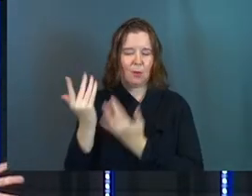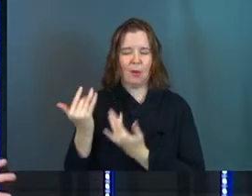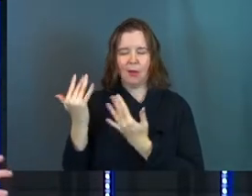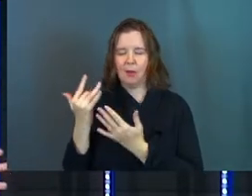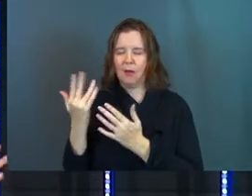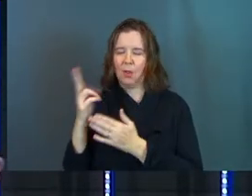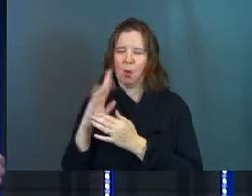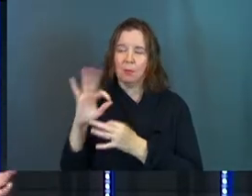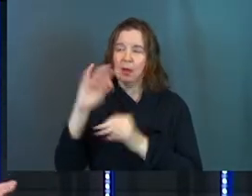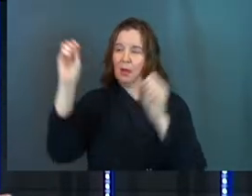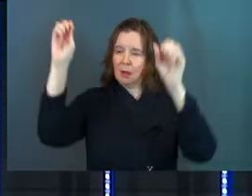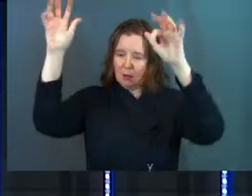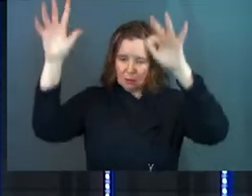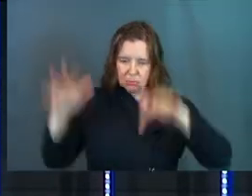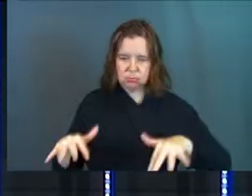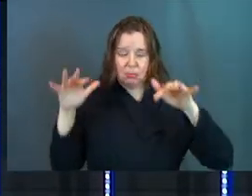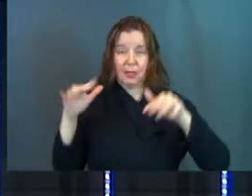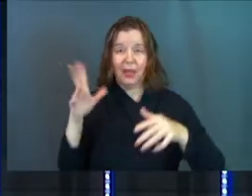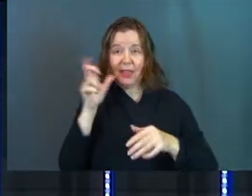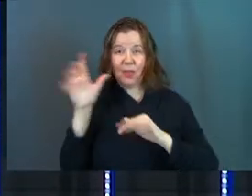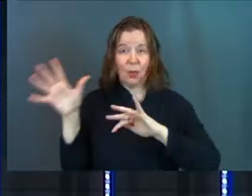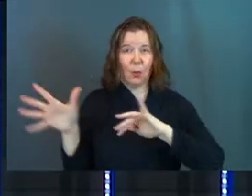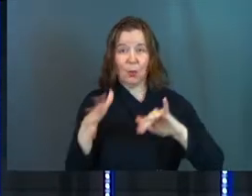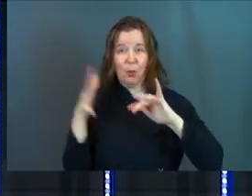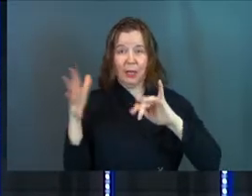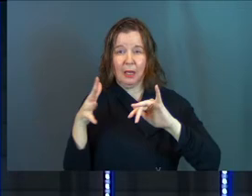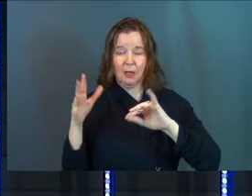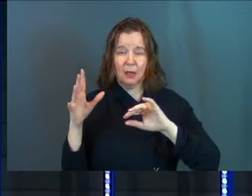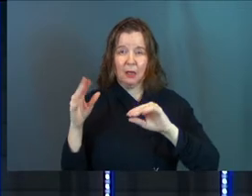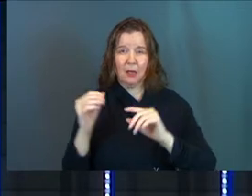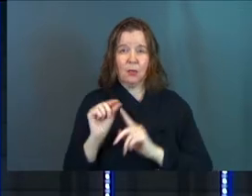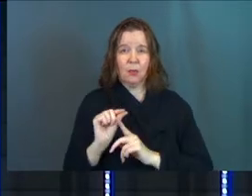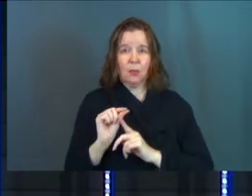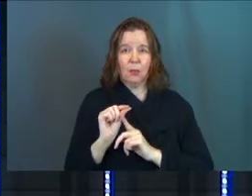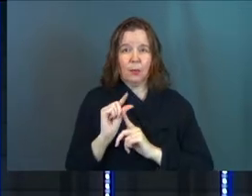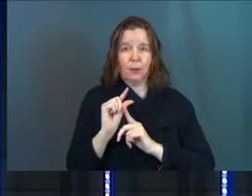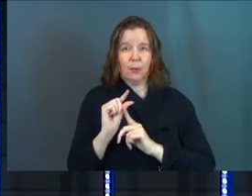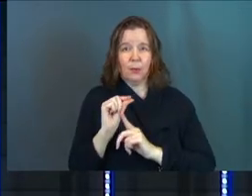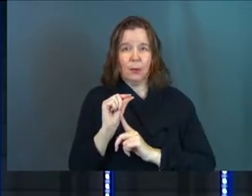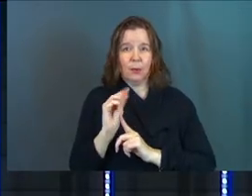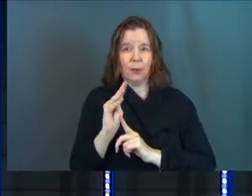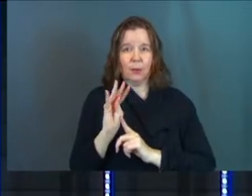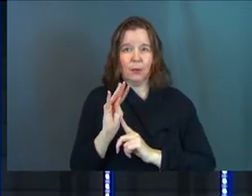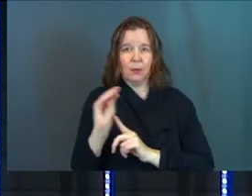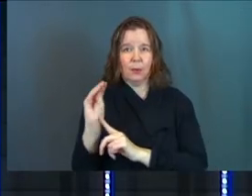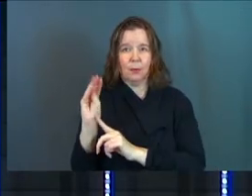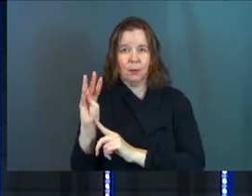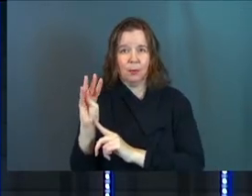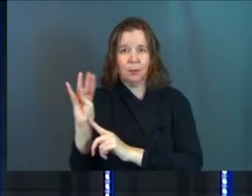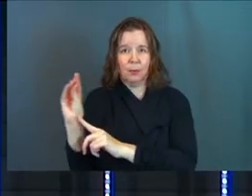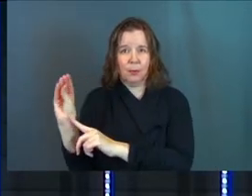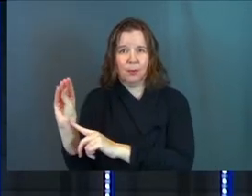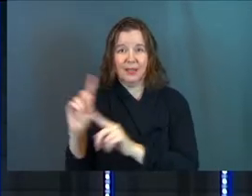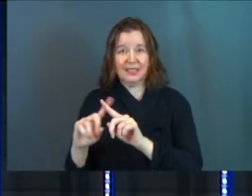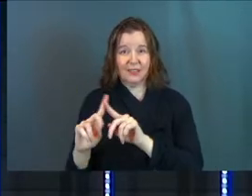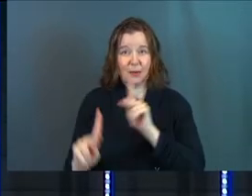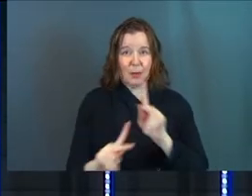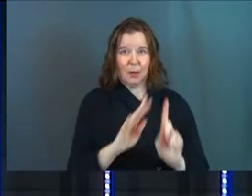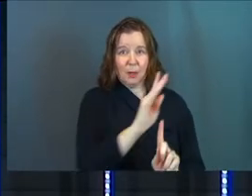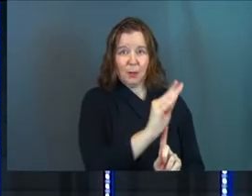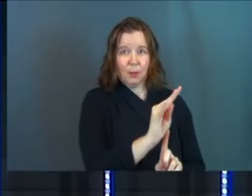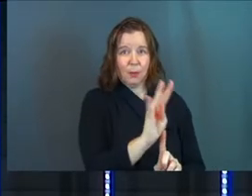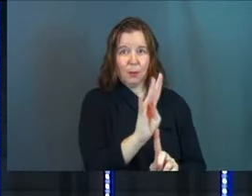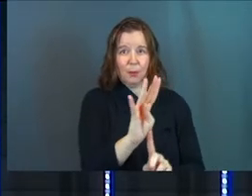Holy Spirit comes. And they hear a wind blow. And all of a sudden there's a little tongue of fire over every single one of